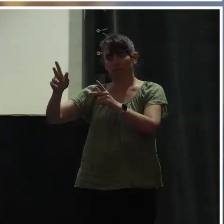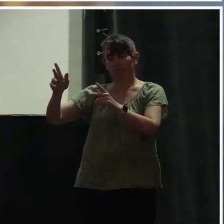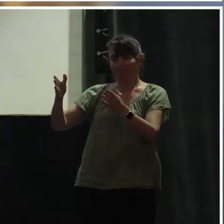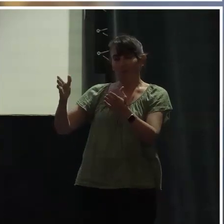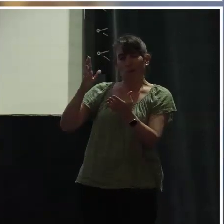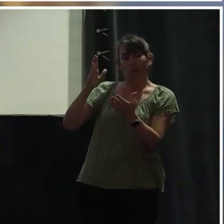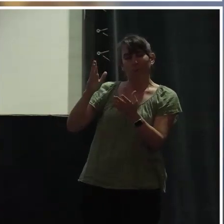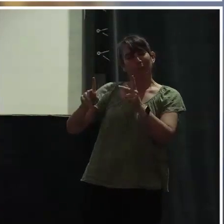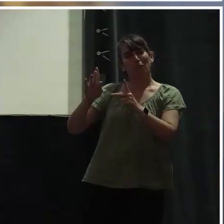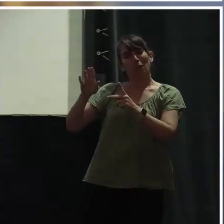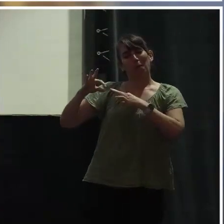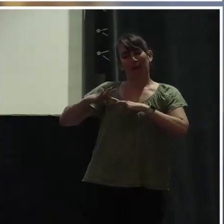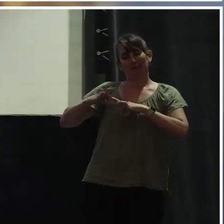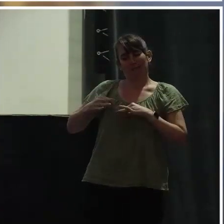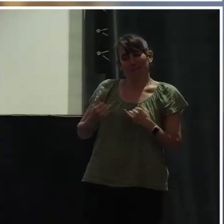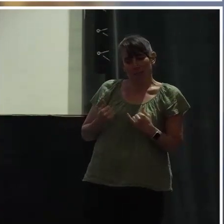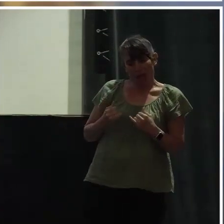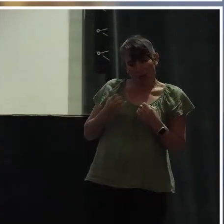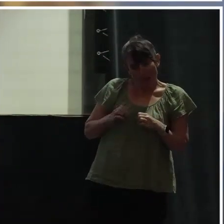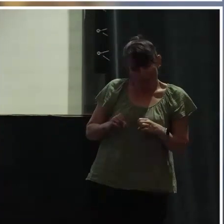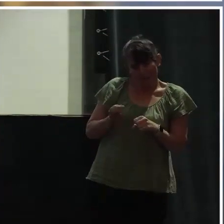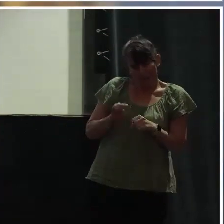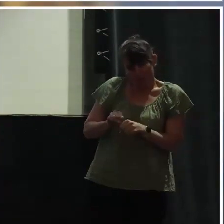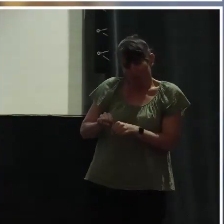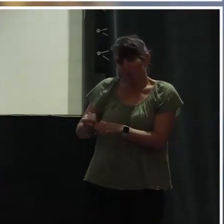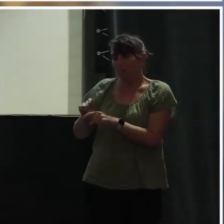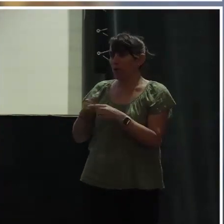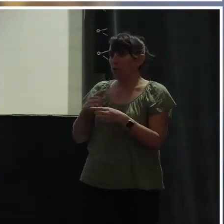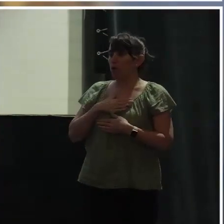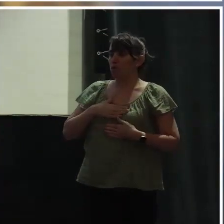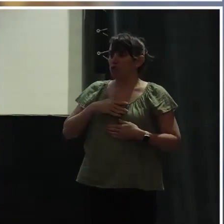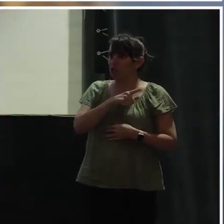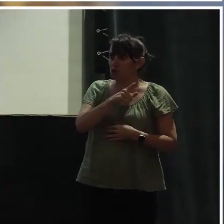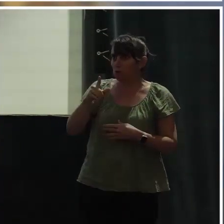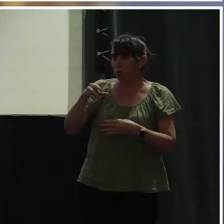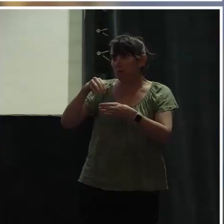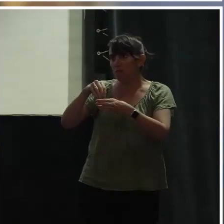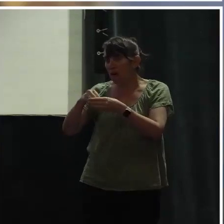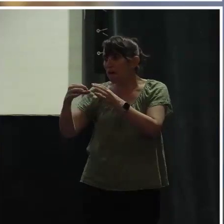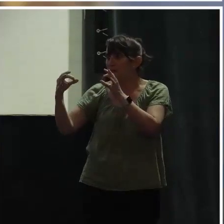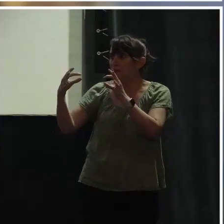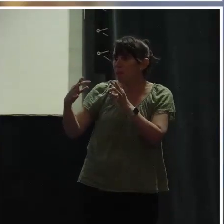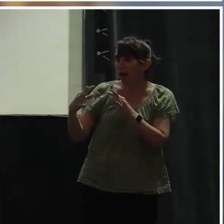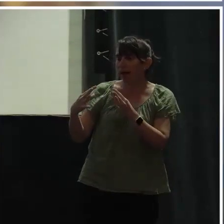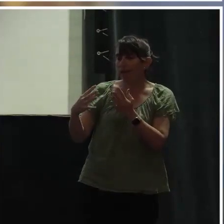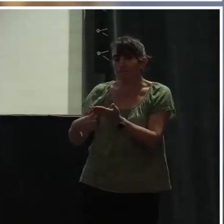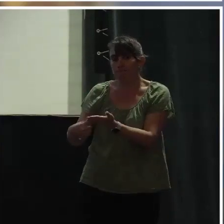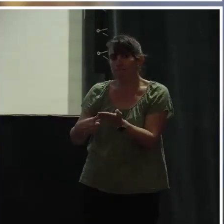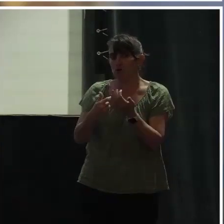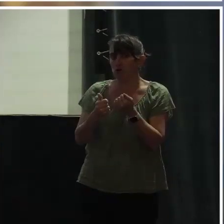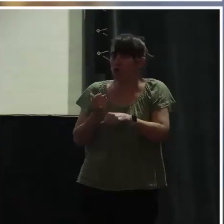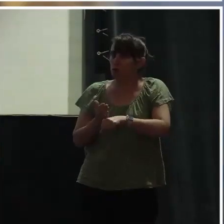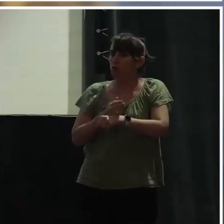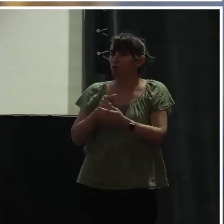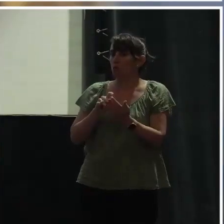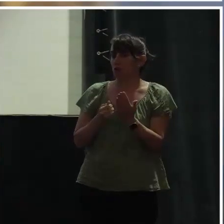easy in forums like this. But appreciate all of you having the conversations and trying to make these projects better, because one thing we've seen over